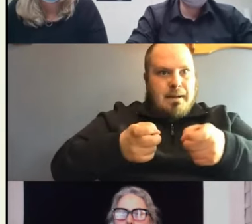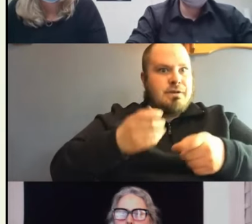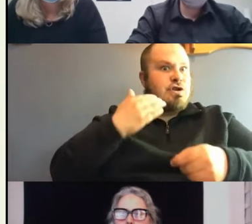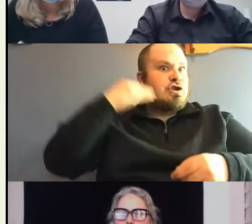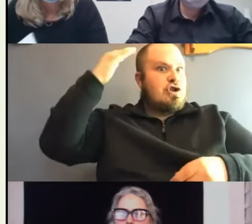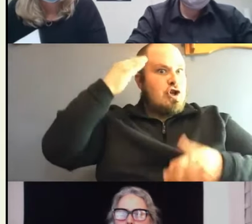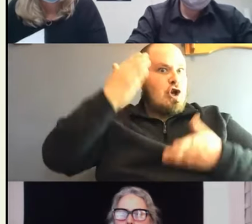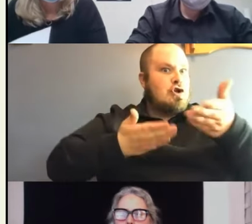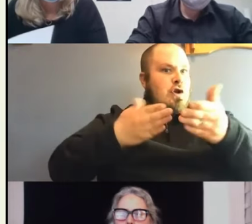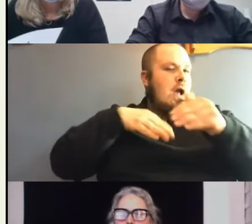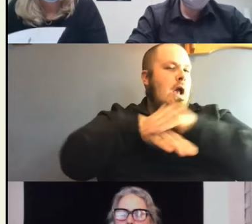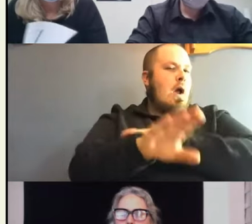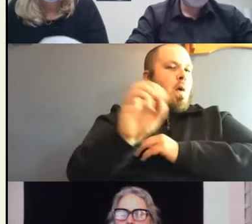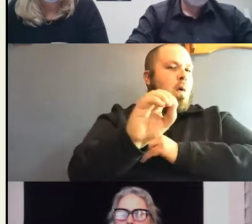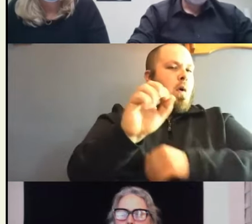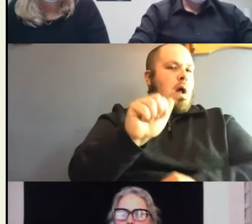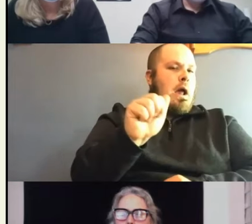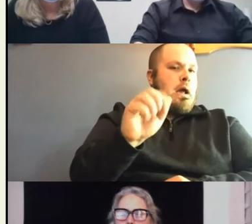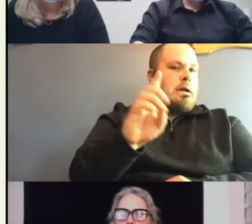under OADS.